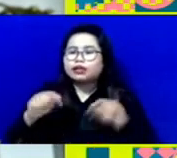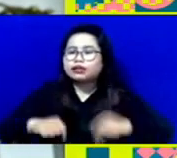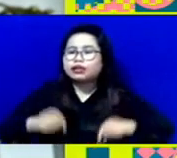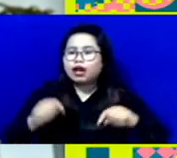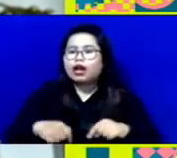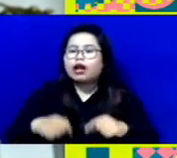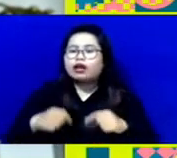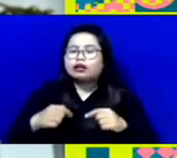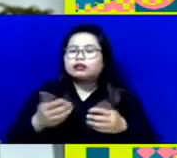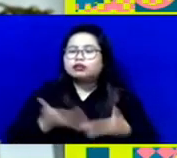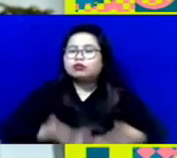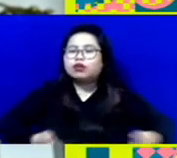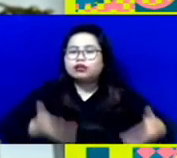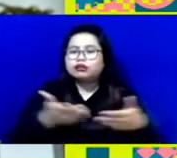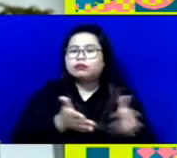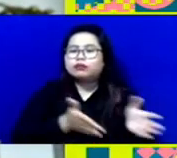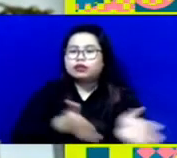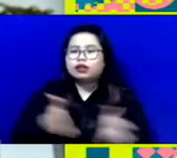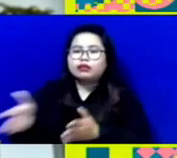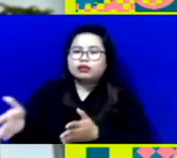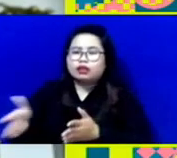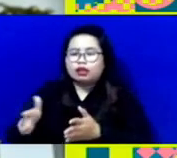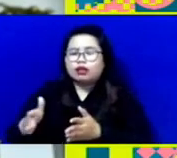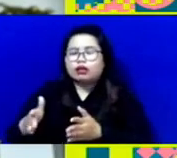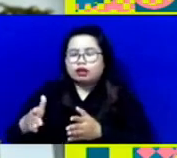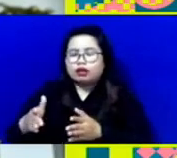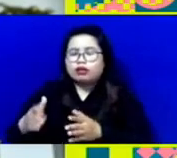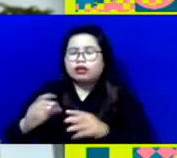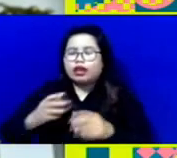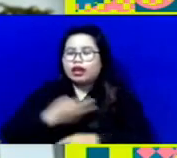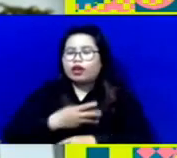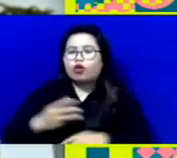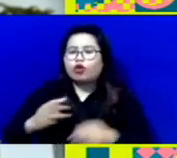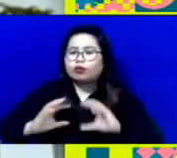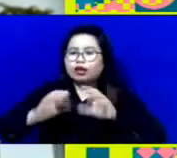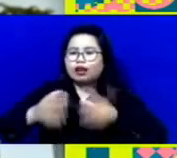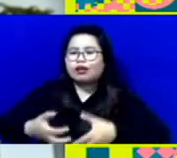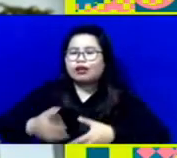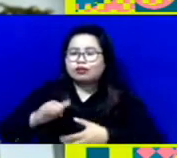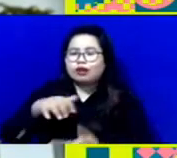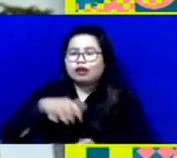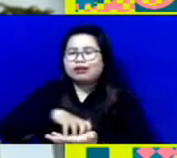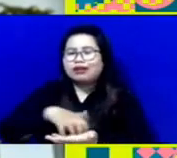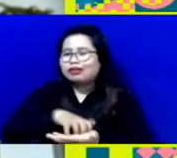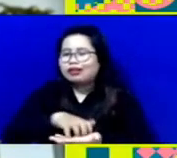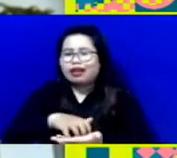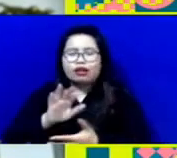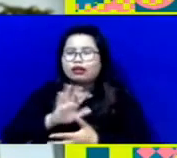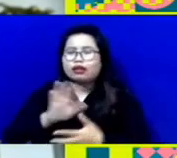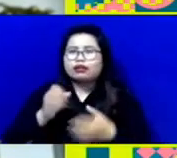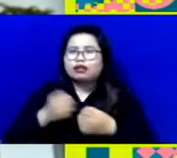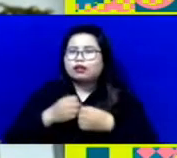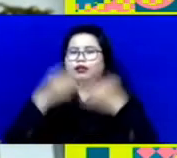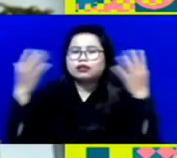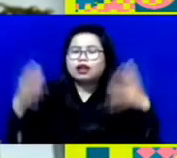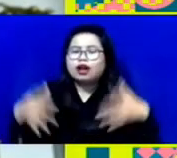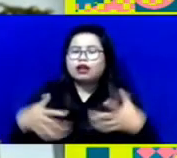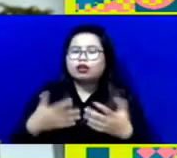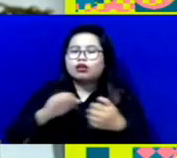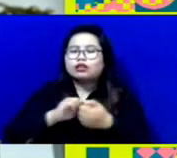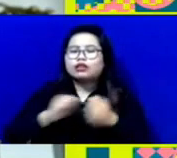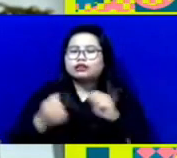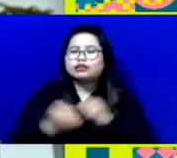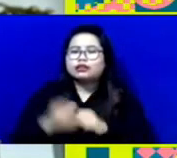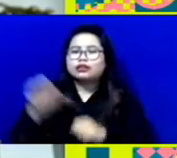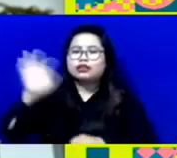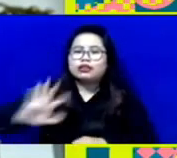economy, as volatility, uncertainty, and climate crisis continue to worsen. To